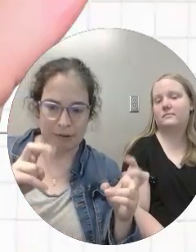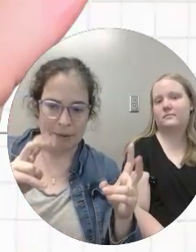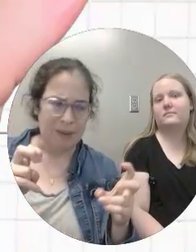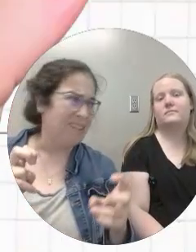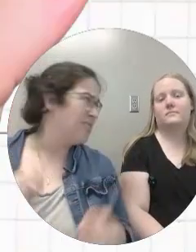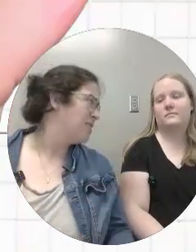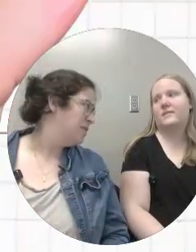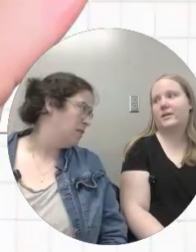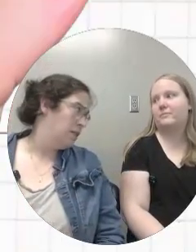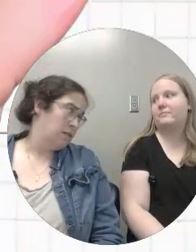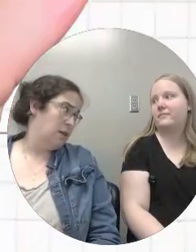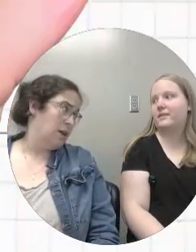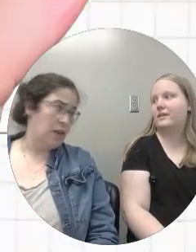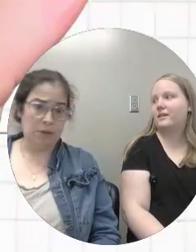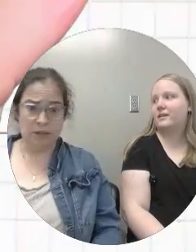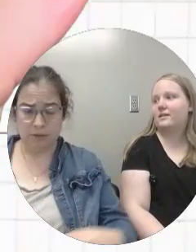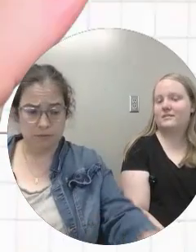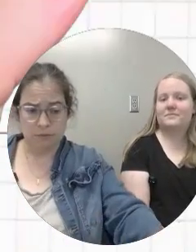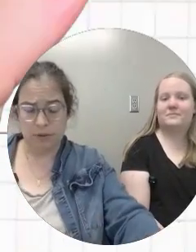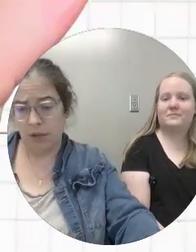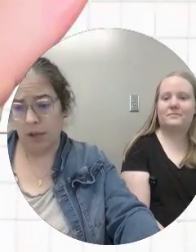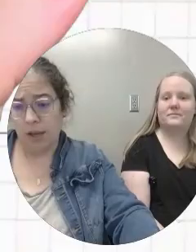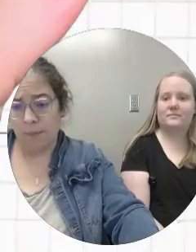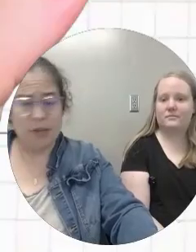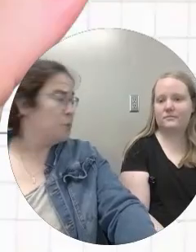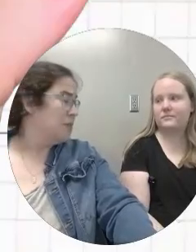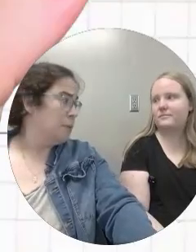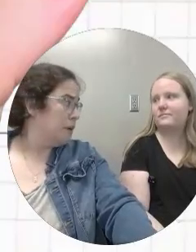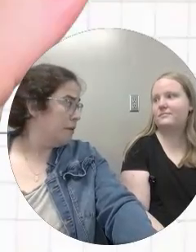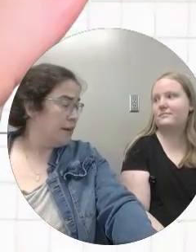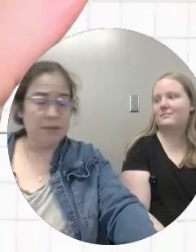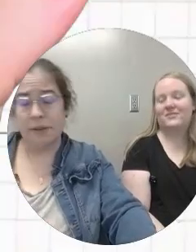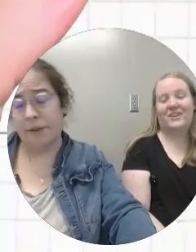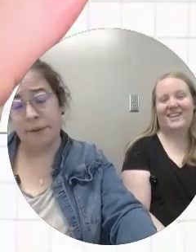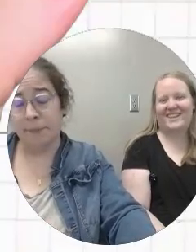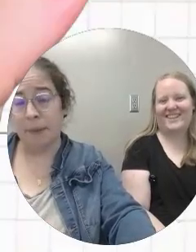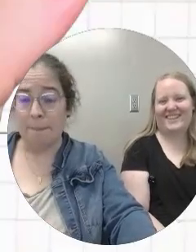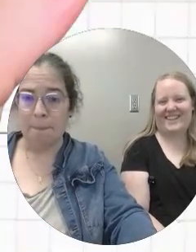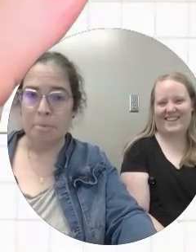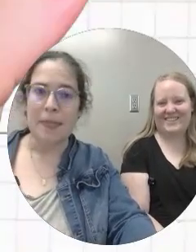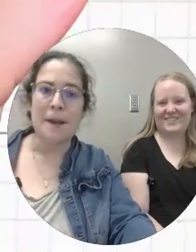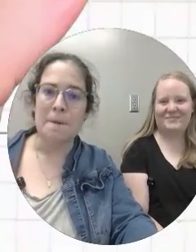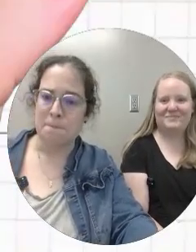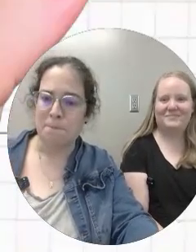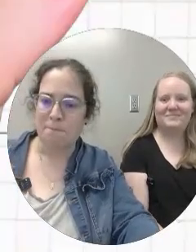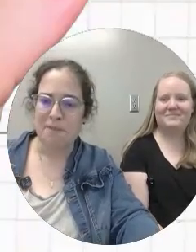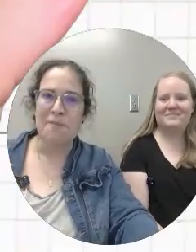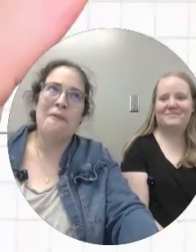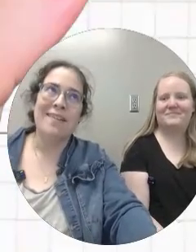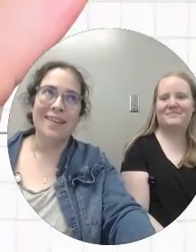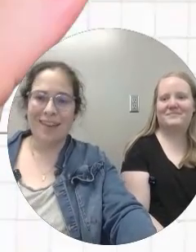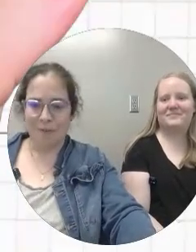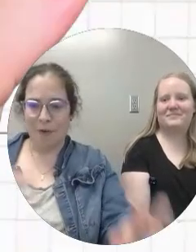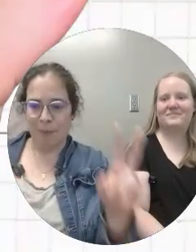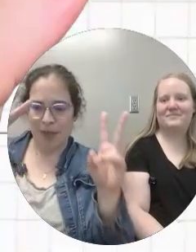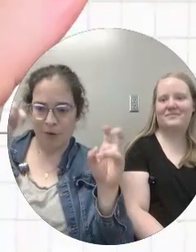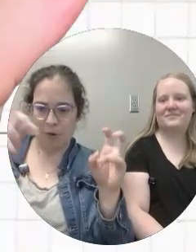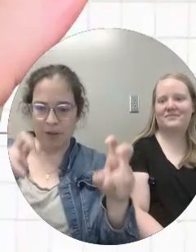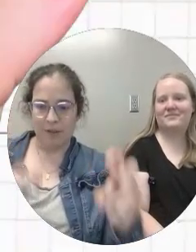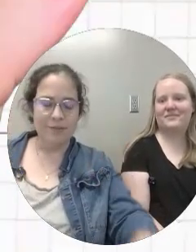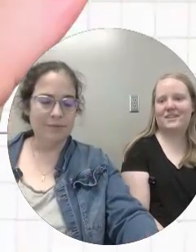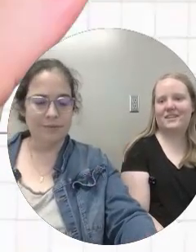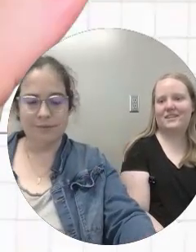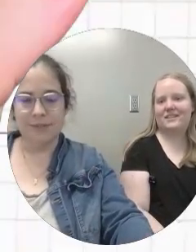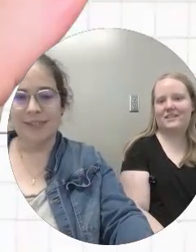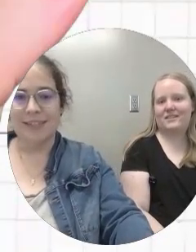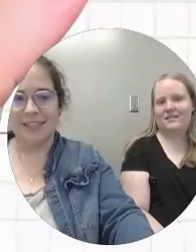their typical hearing peers. Whatever that means. Not sure what typical hearing is. Right. But, you know, from